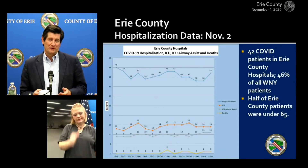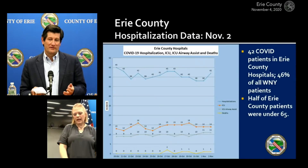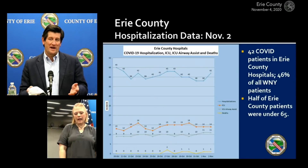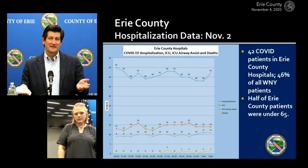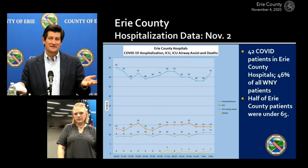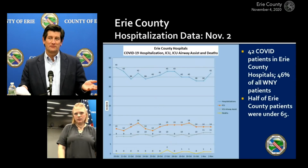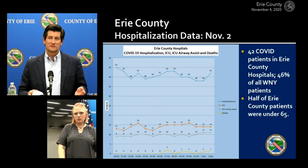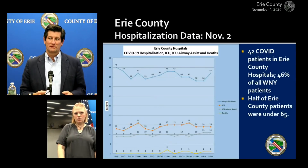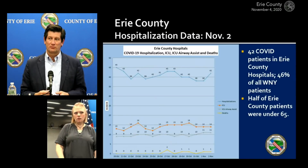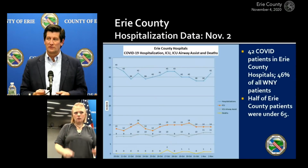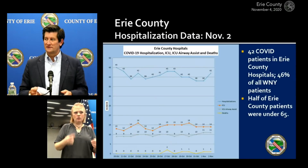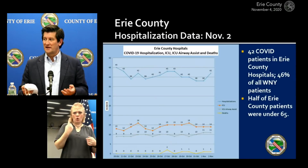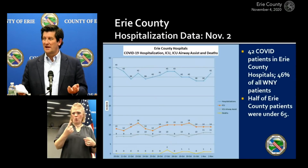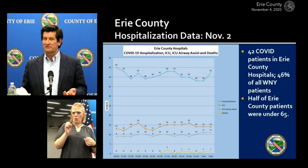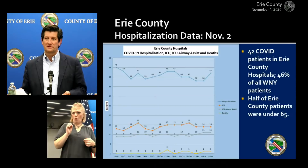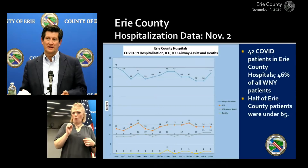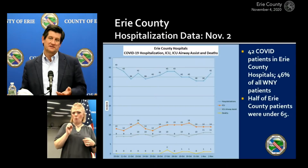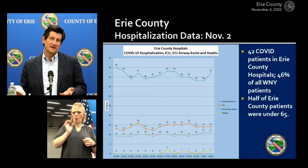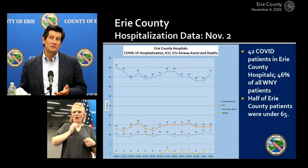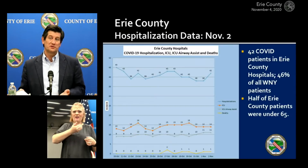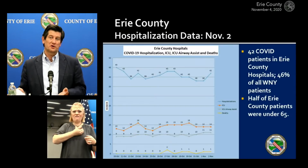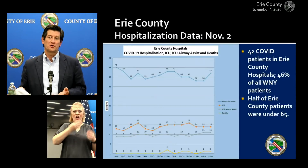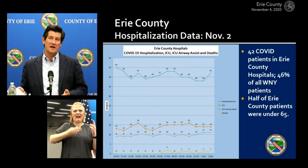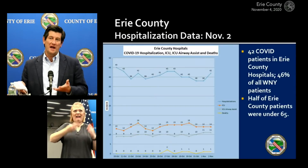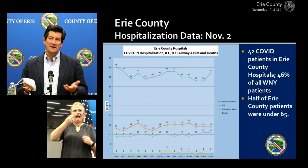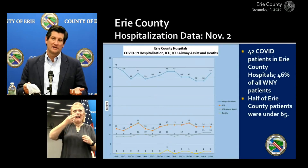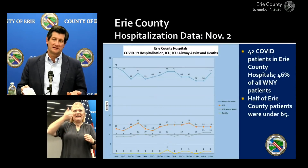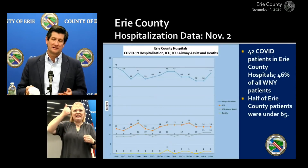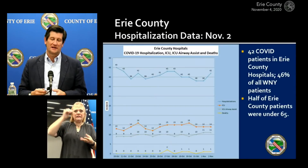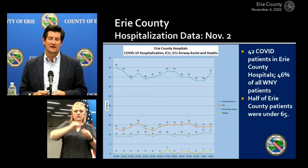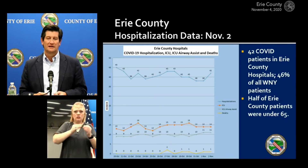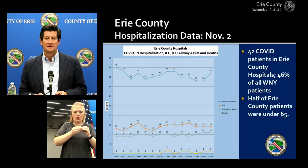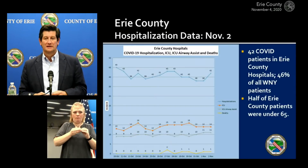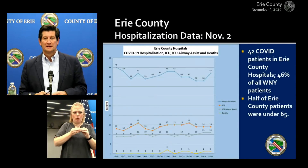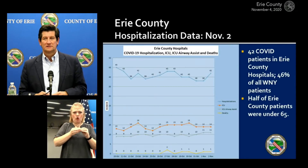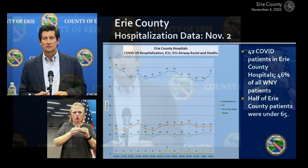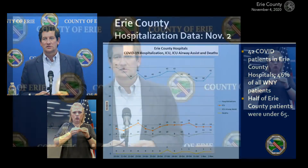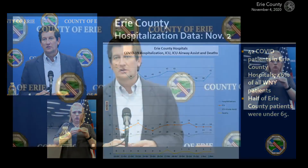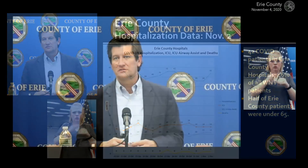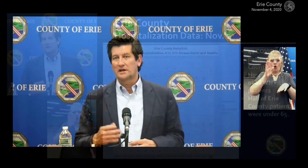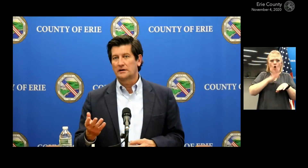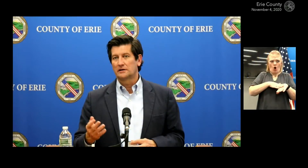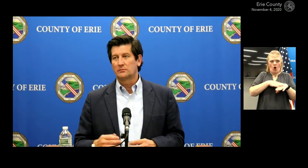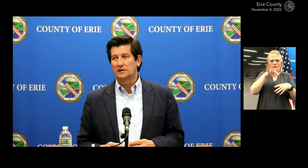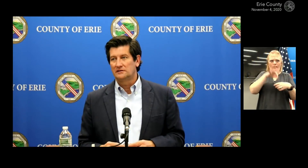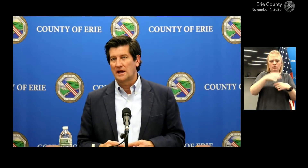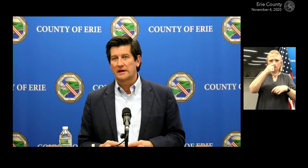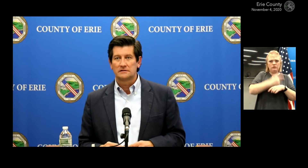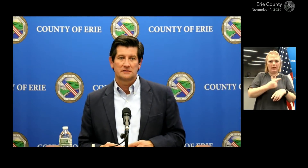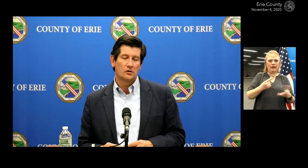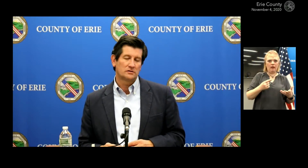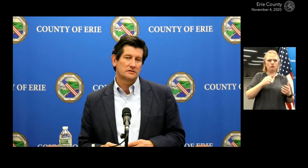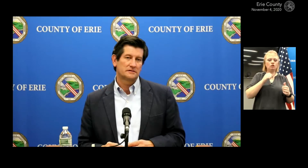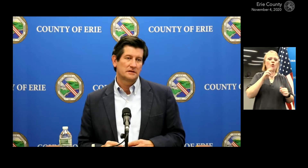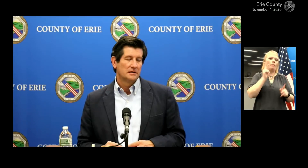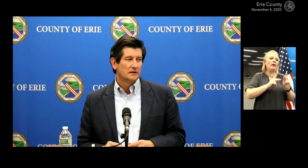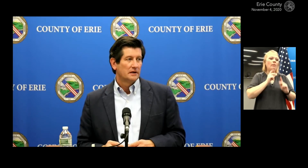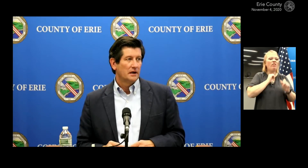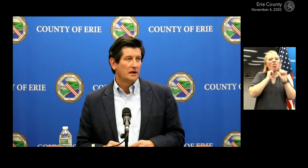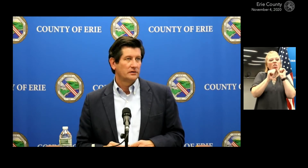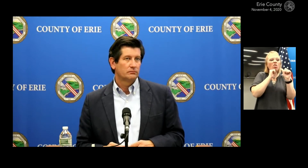Actually had one of our highest numbers reported the day after Election Day, which occurred on Election Day. So to those that are going to be deniers and